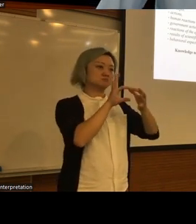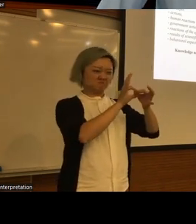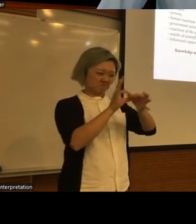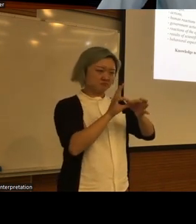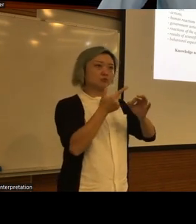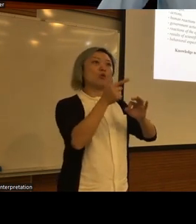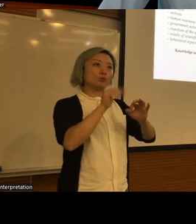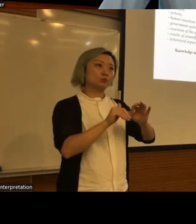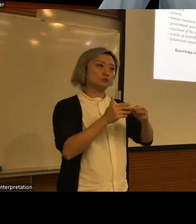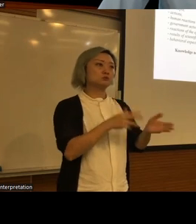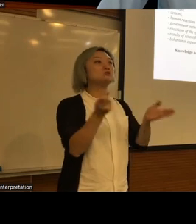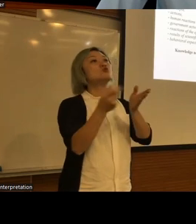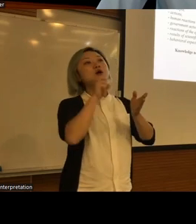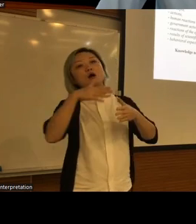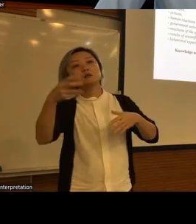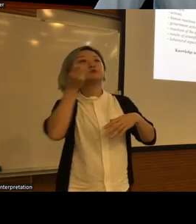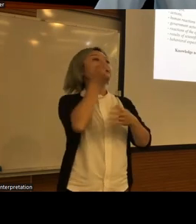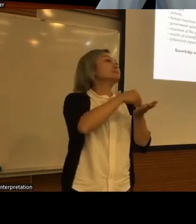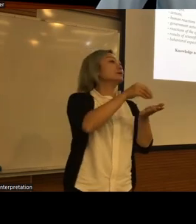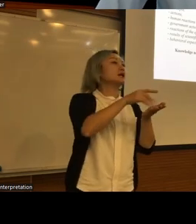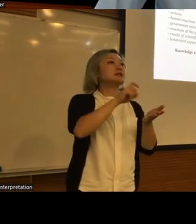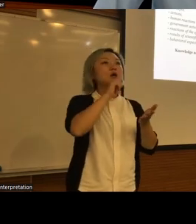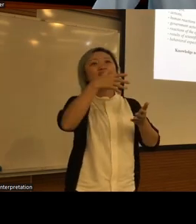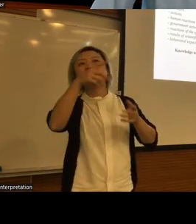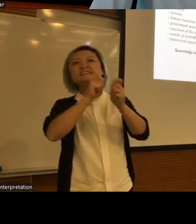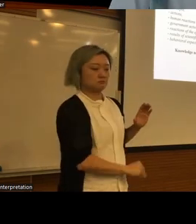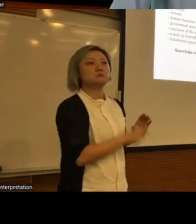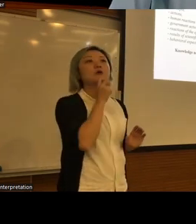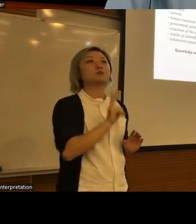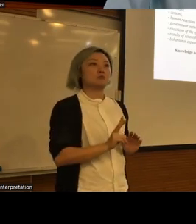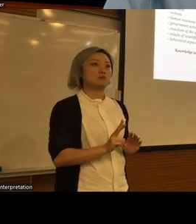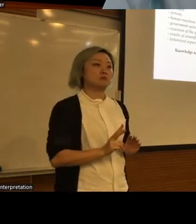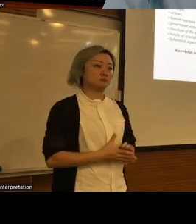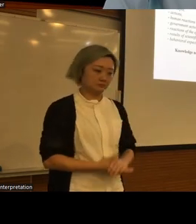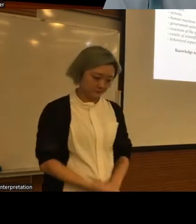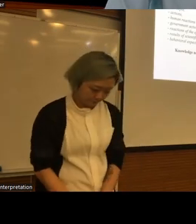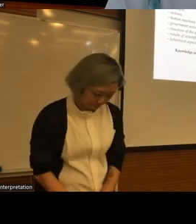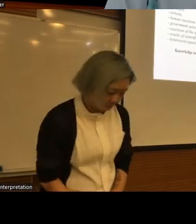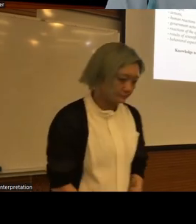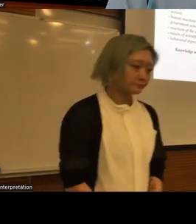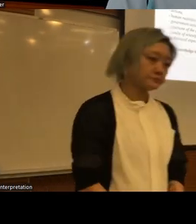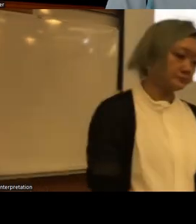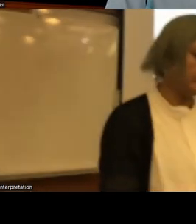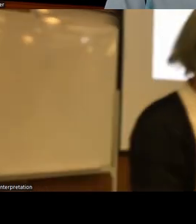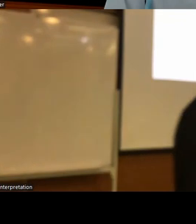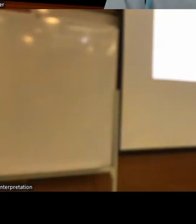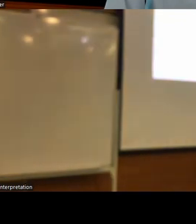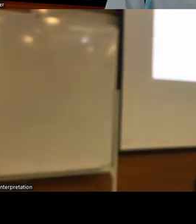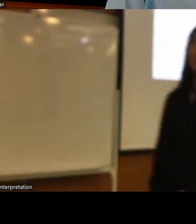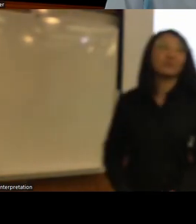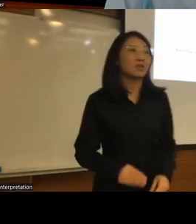extra-linguistic information elements that come in as you learn about the world. This increases processing